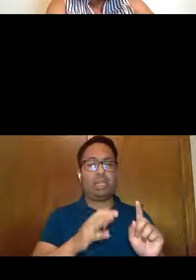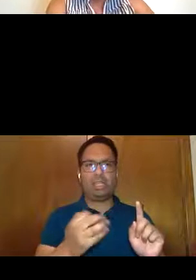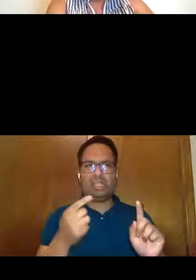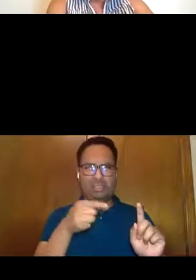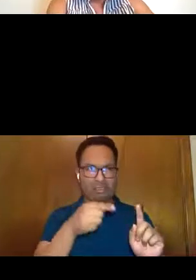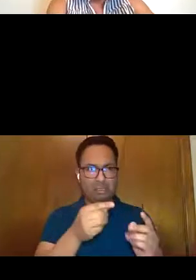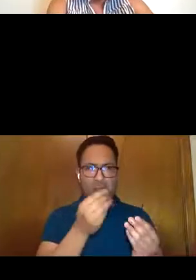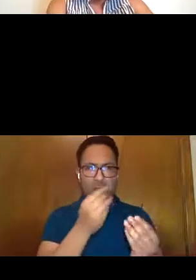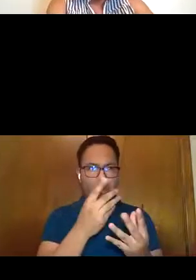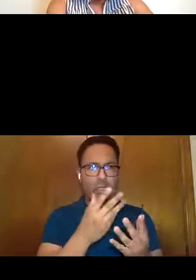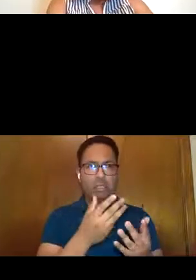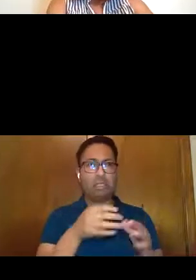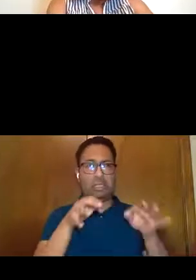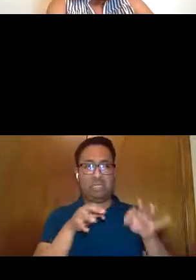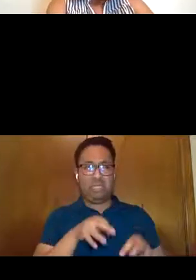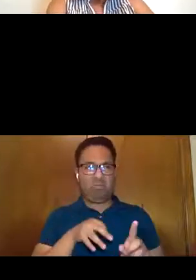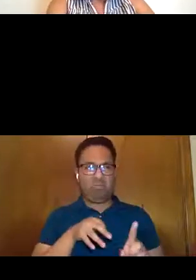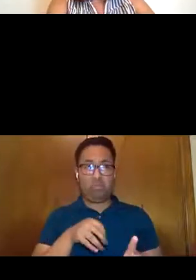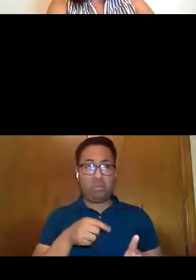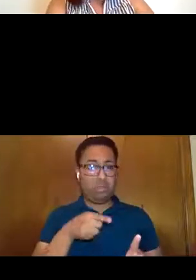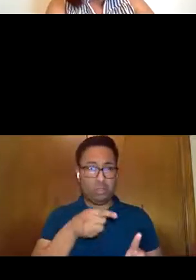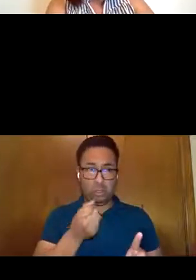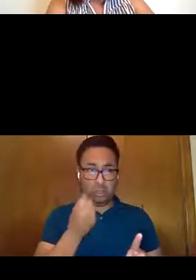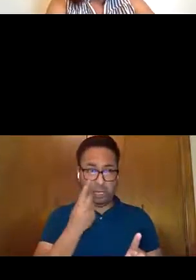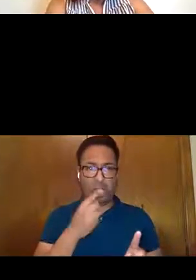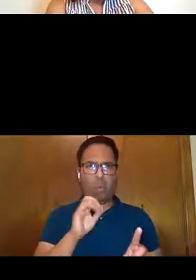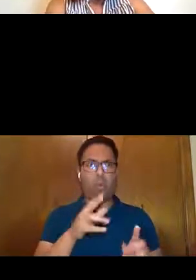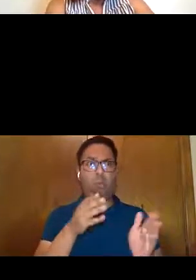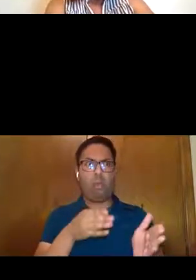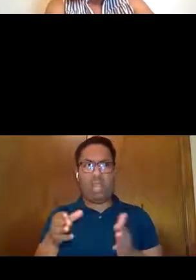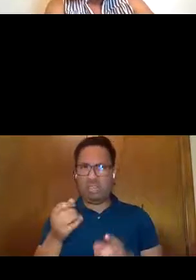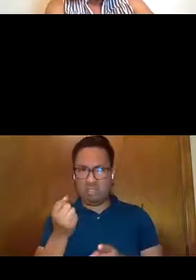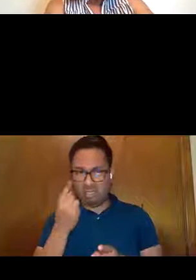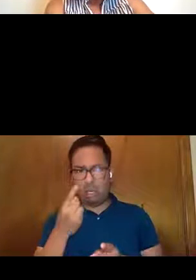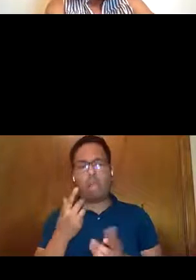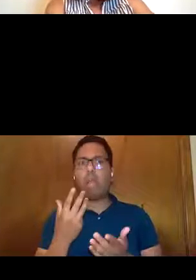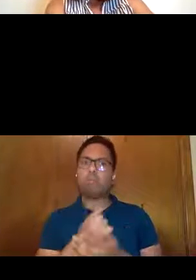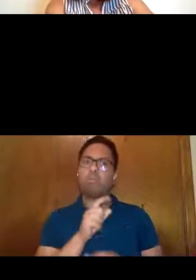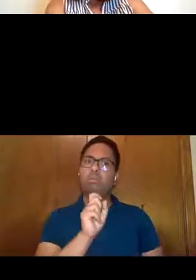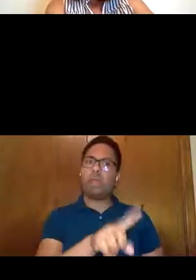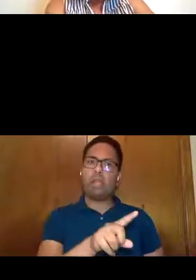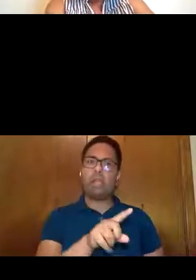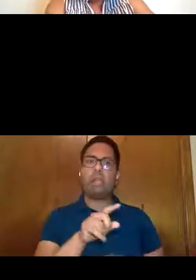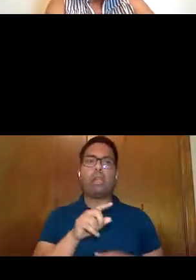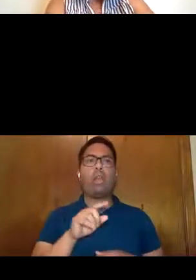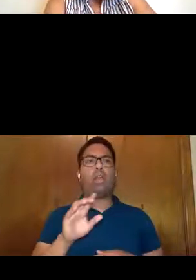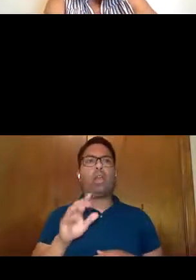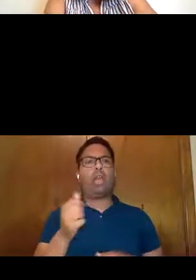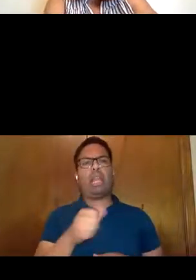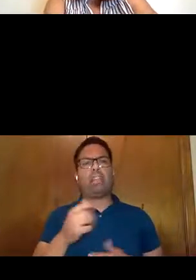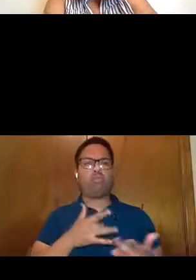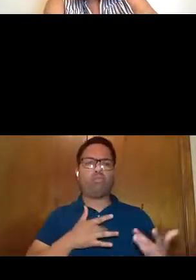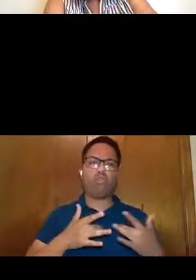information or the plan of care. Take notes of any questions or concerns you have, or of